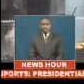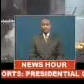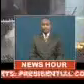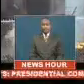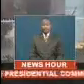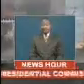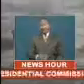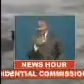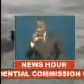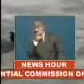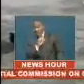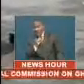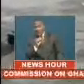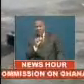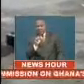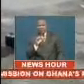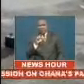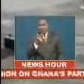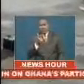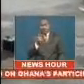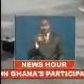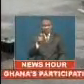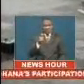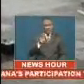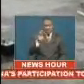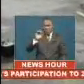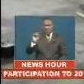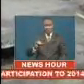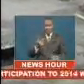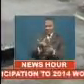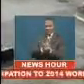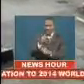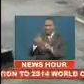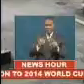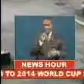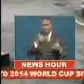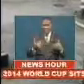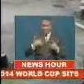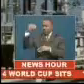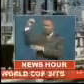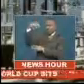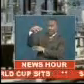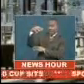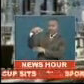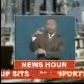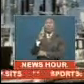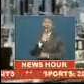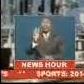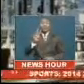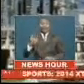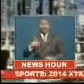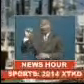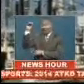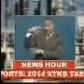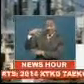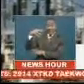It is estimated that 24% of Ghanaians have no access to grid electricity. The 76 who have